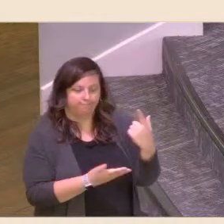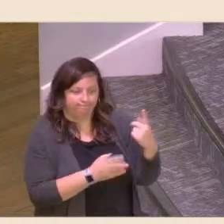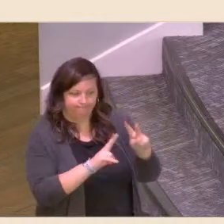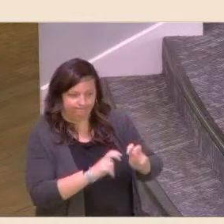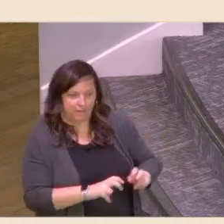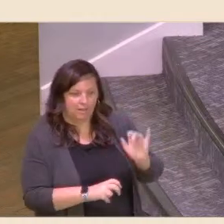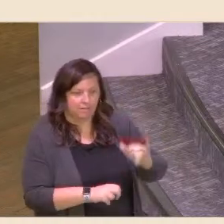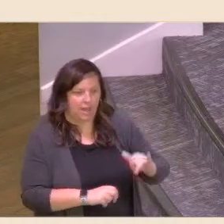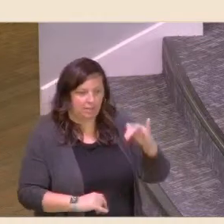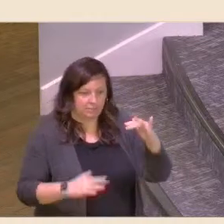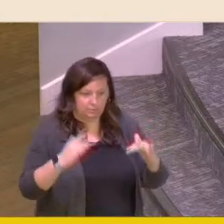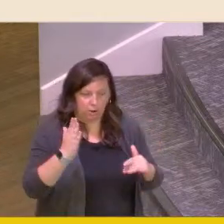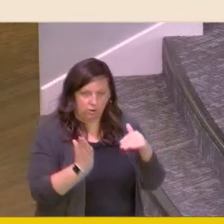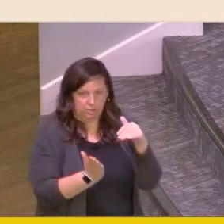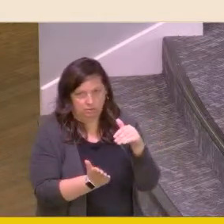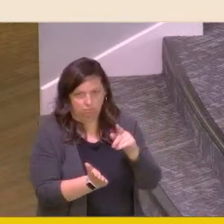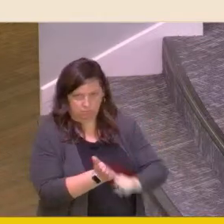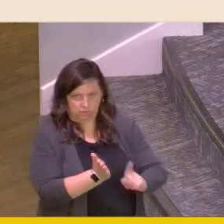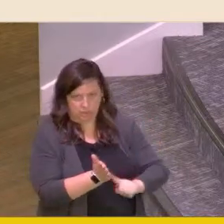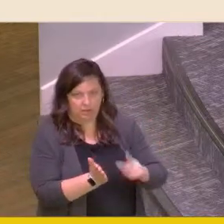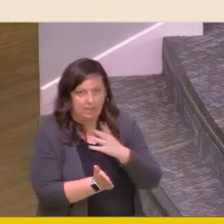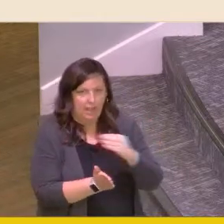audit.